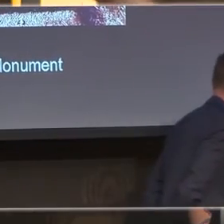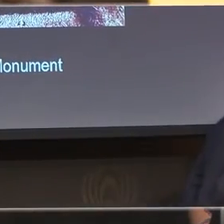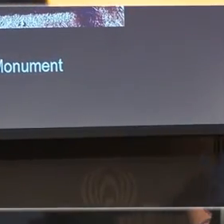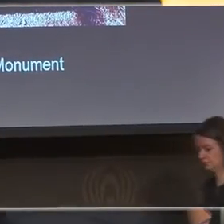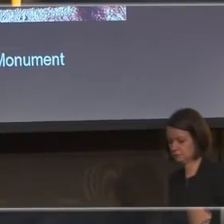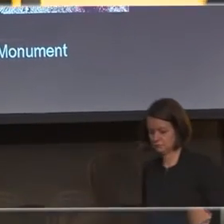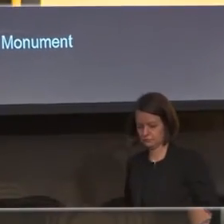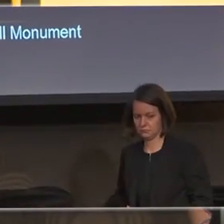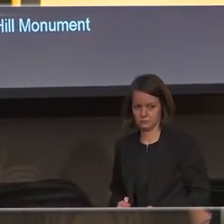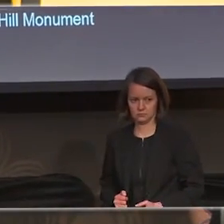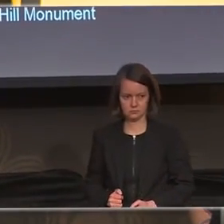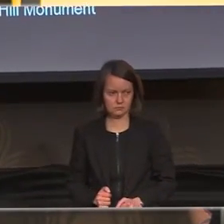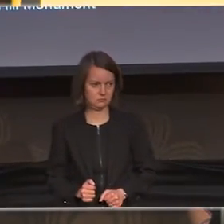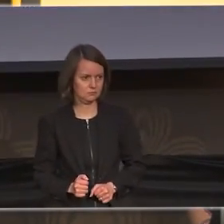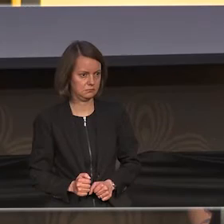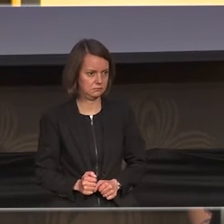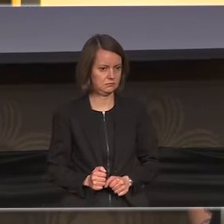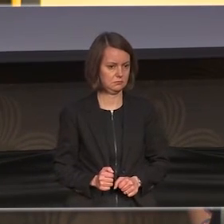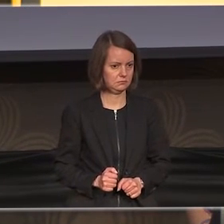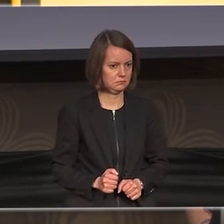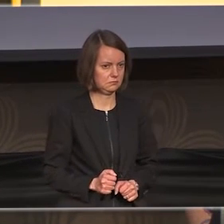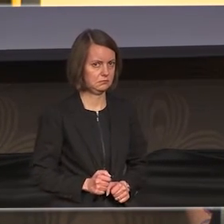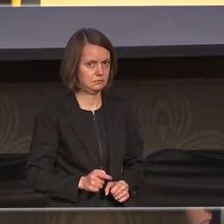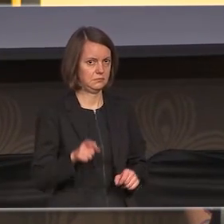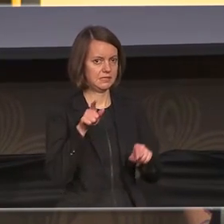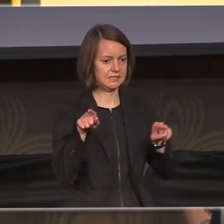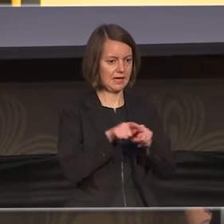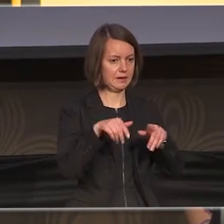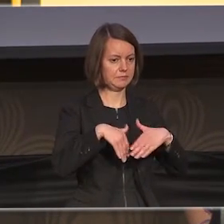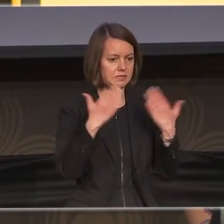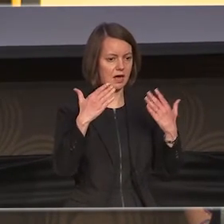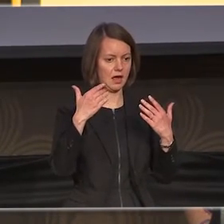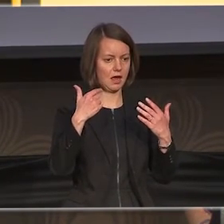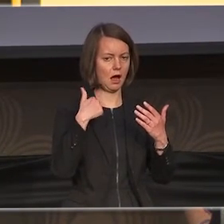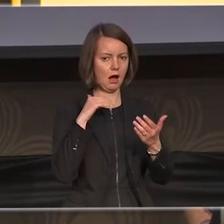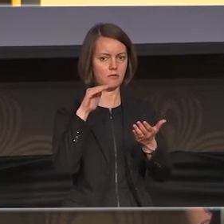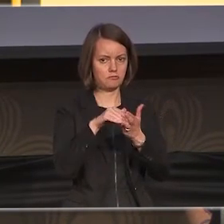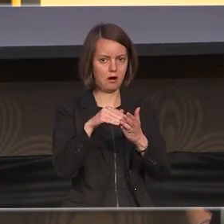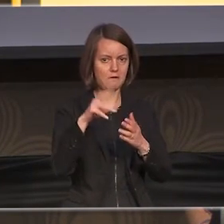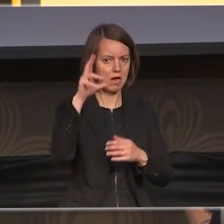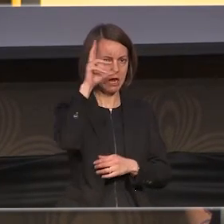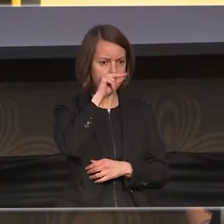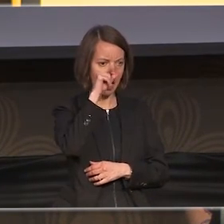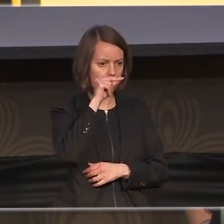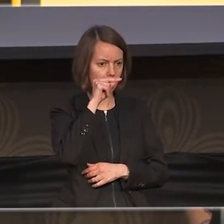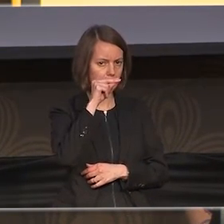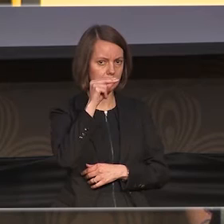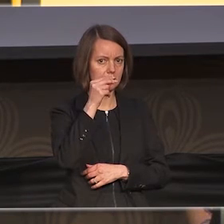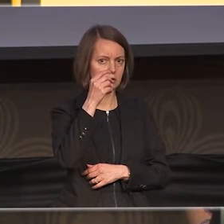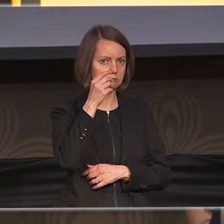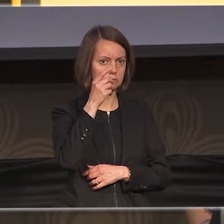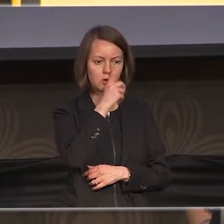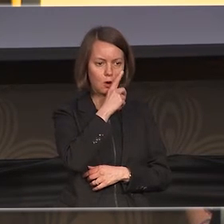with an incredible sense of hope. That he's these two young, non-Indigenous students at a very good school,